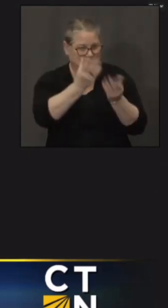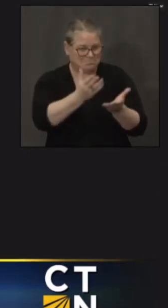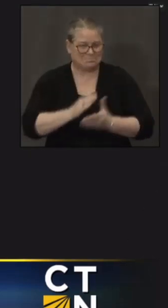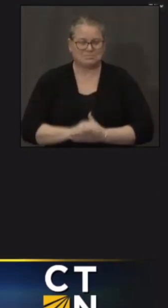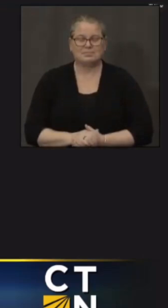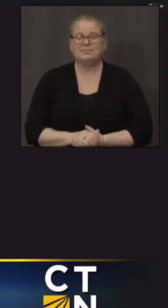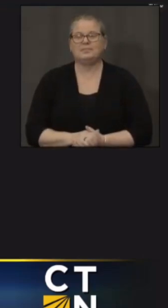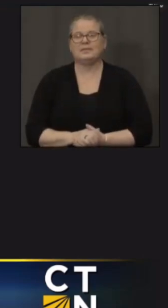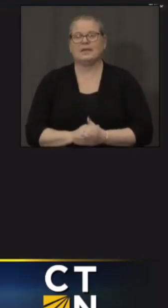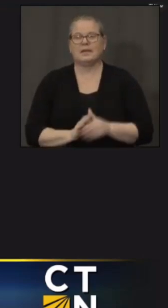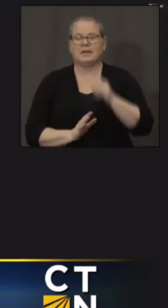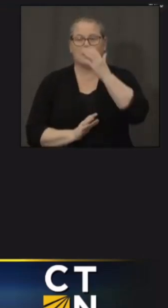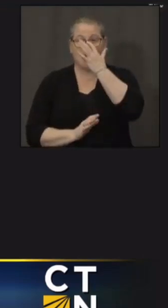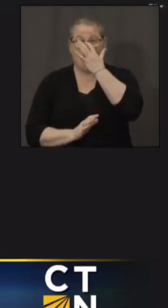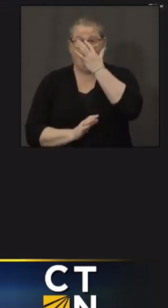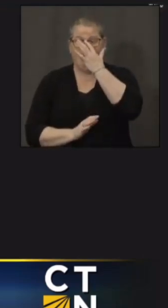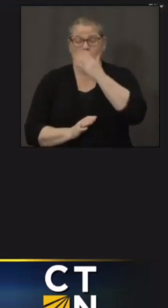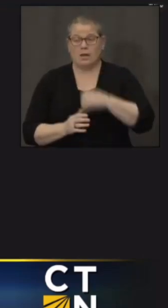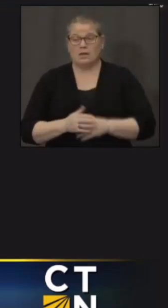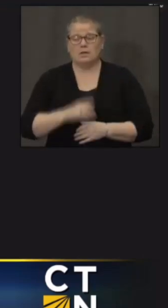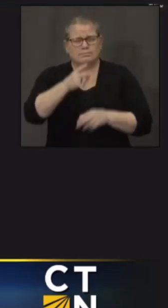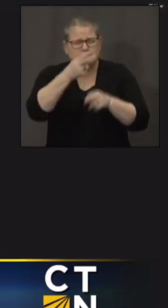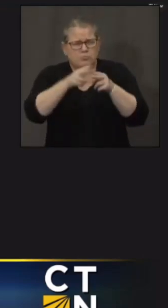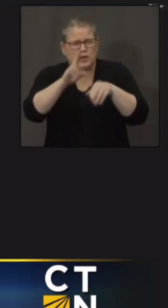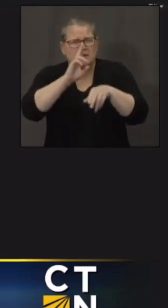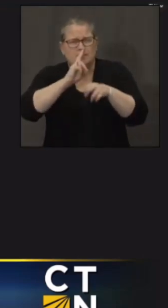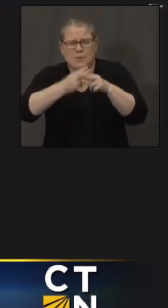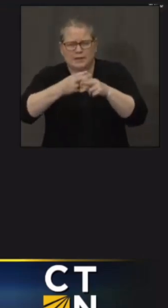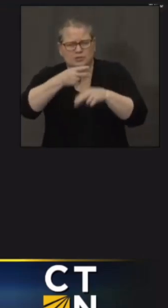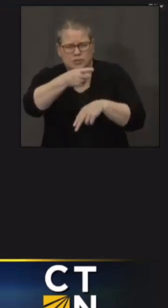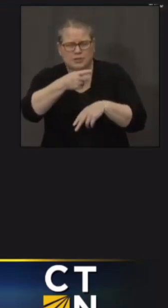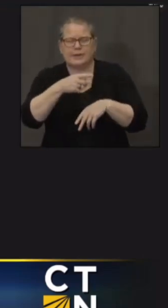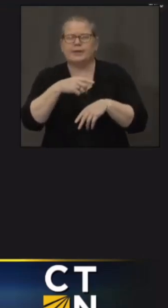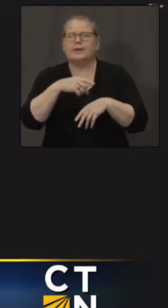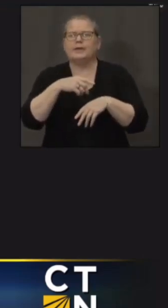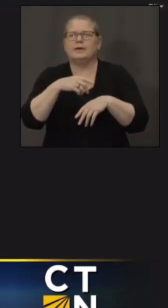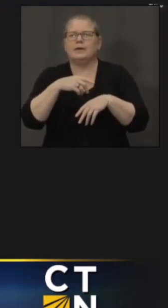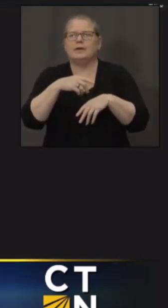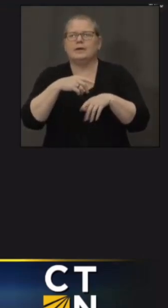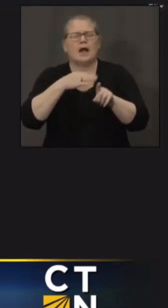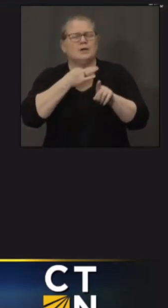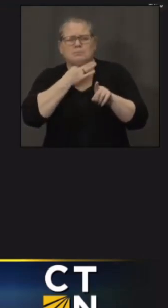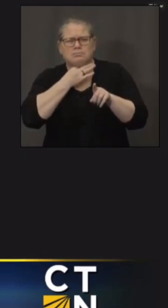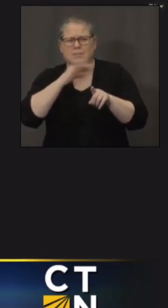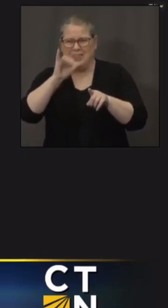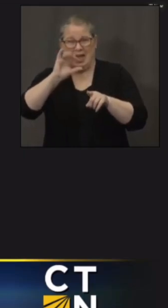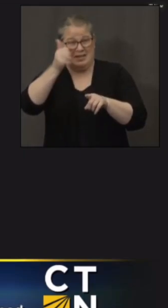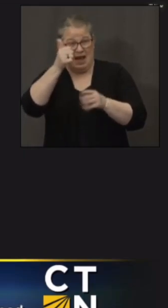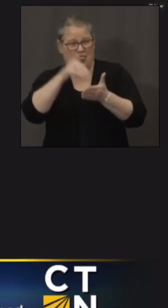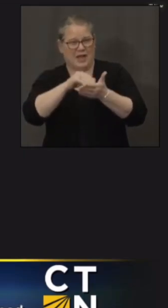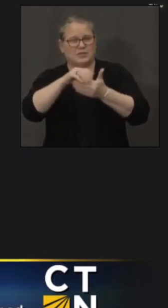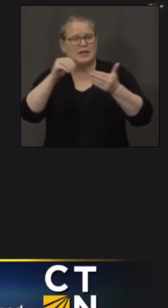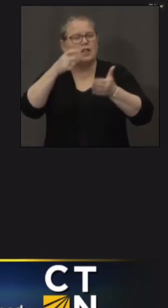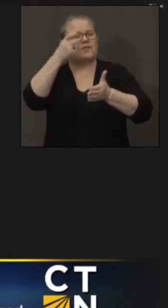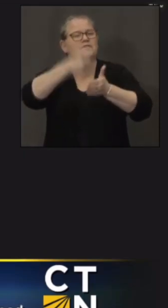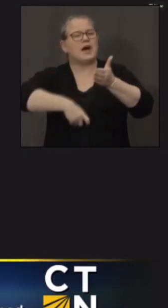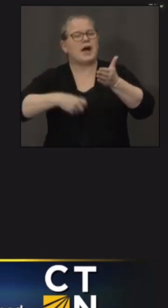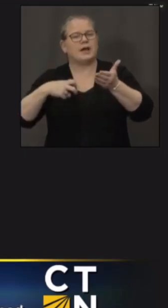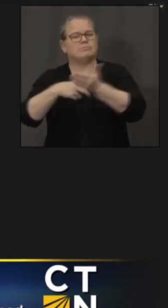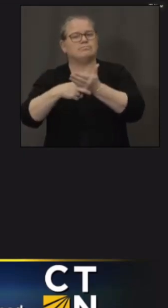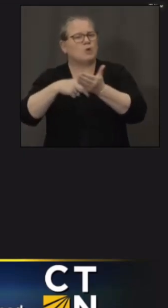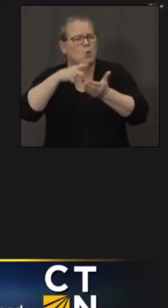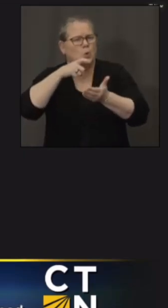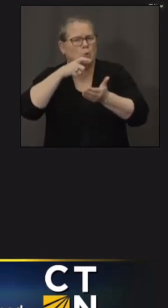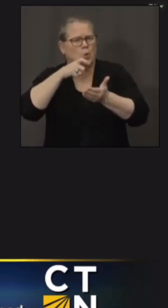on this a minute ago, but who are you thinking is really going to be subject to these $10,000 fines? I mean,